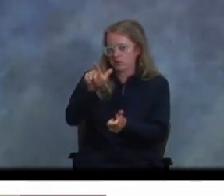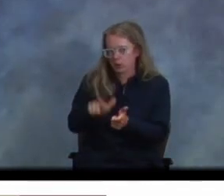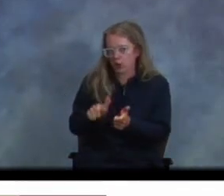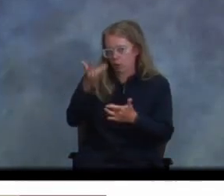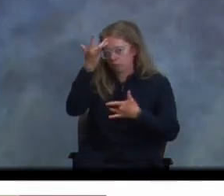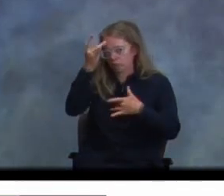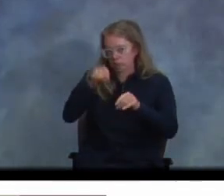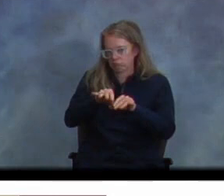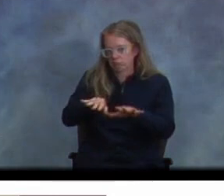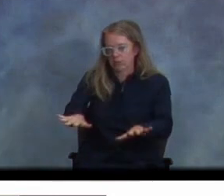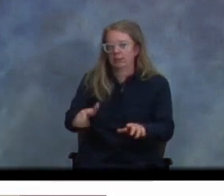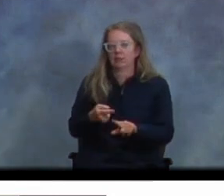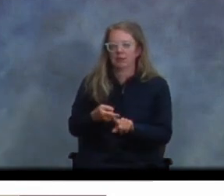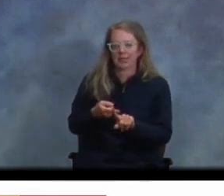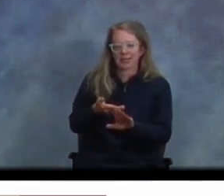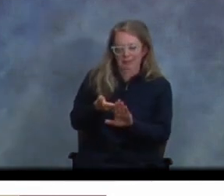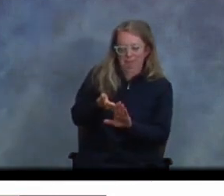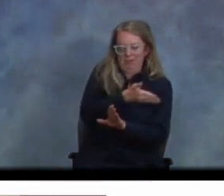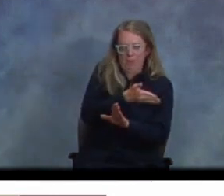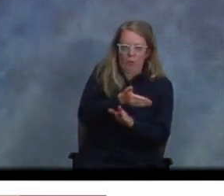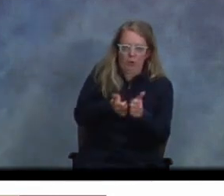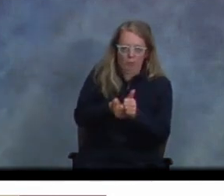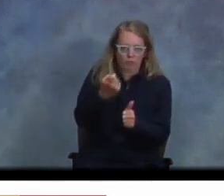just before this most recent surge.